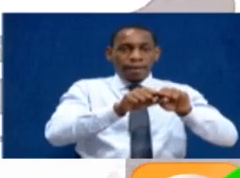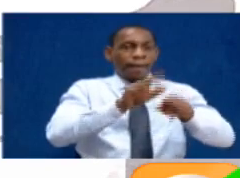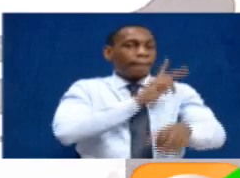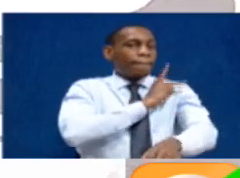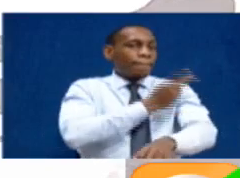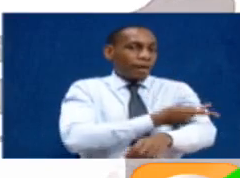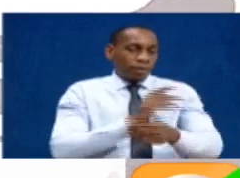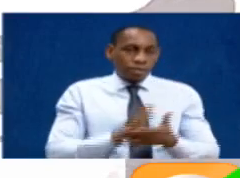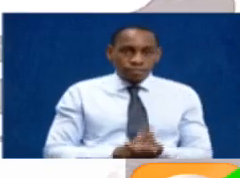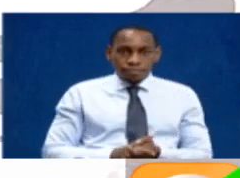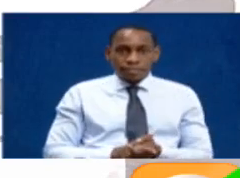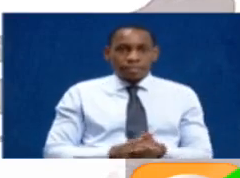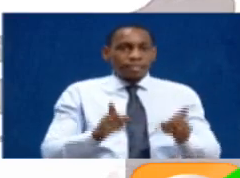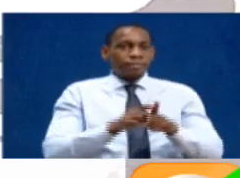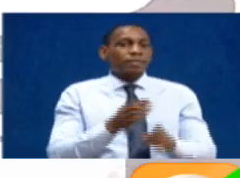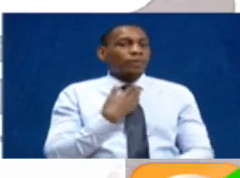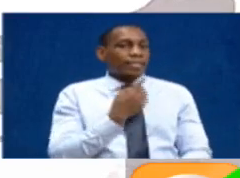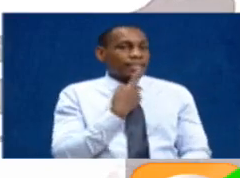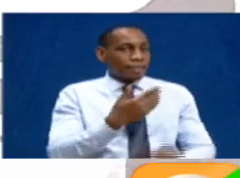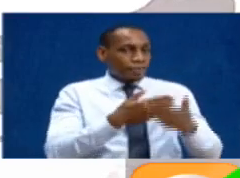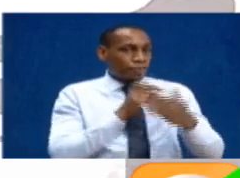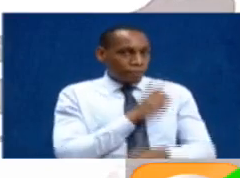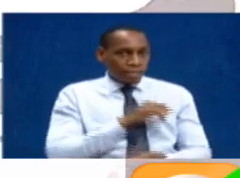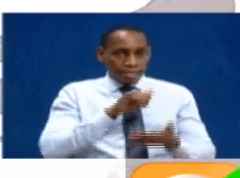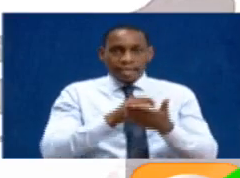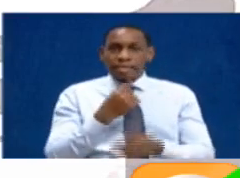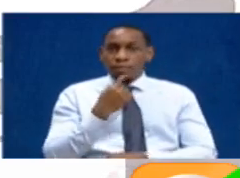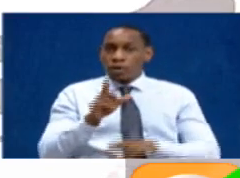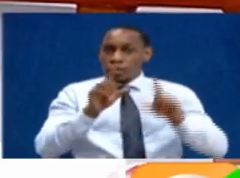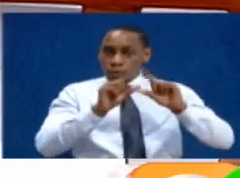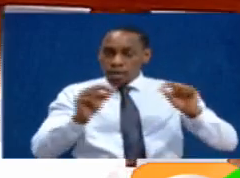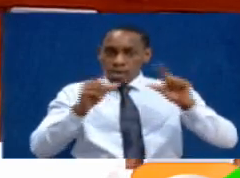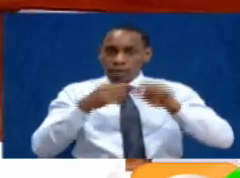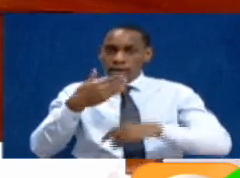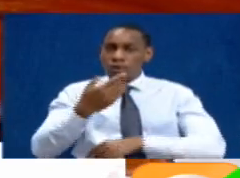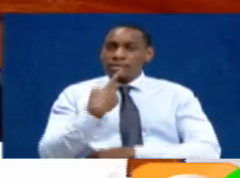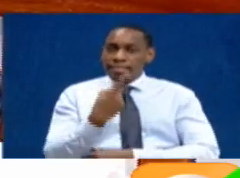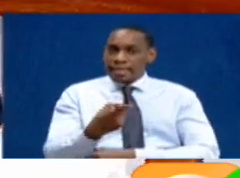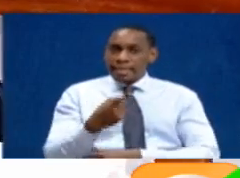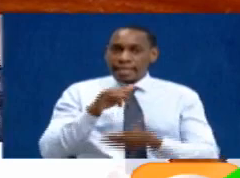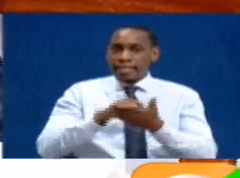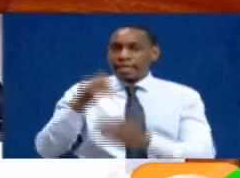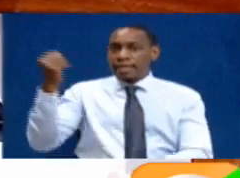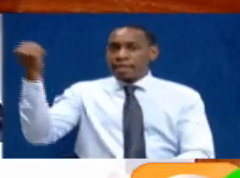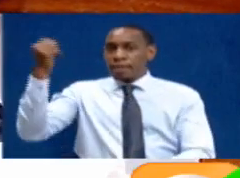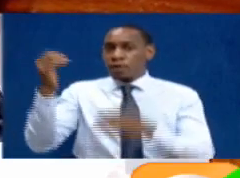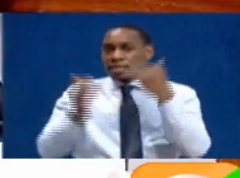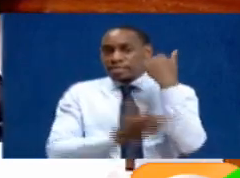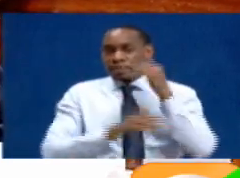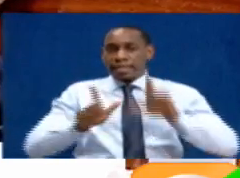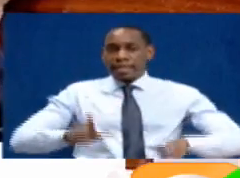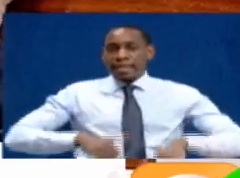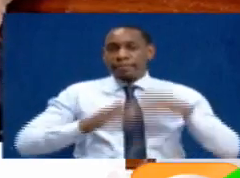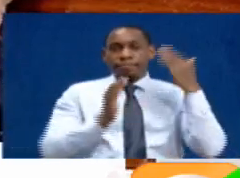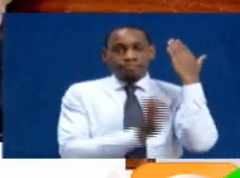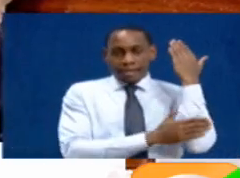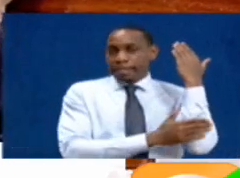with him. And let me tell you before I finish. Yes. Moi used to tell us, siasa mbaya, maisha mbaya.